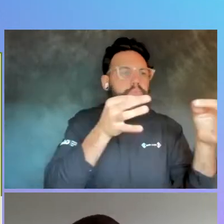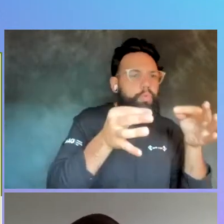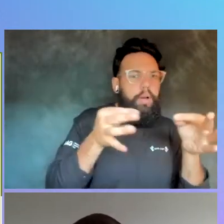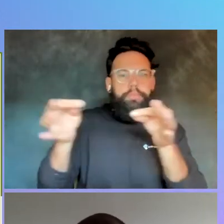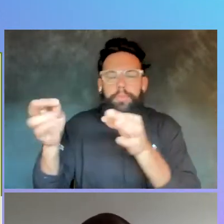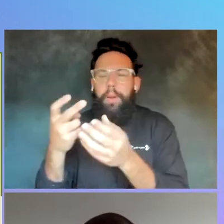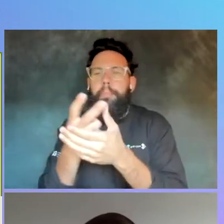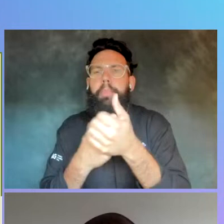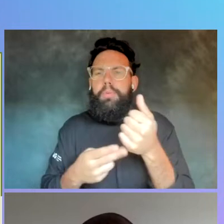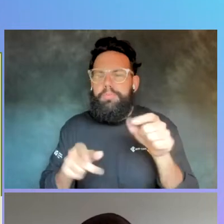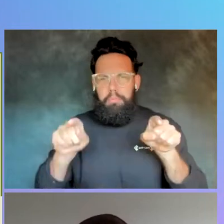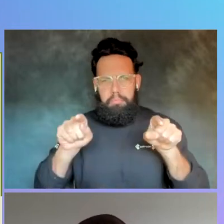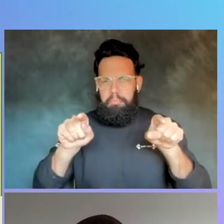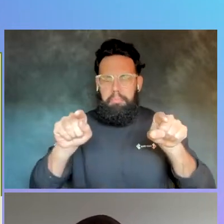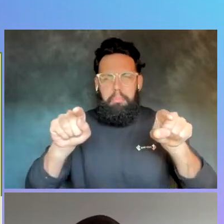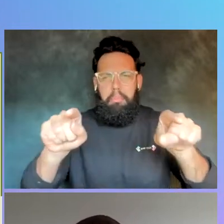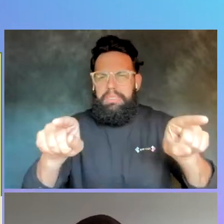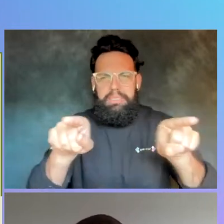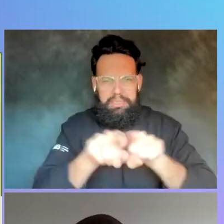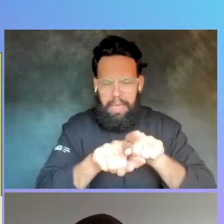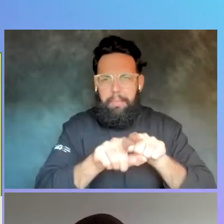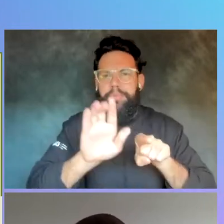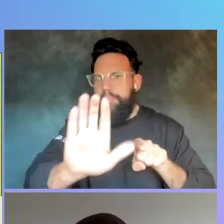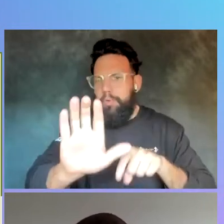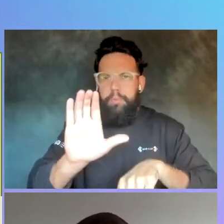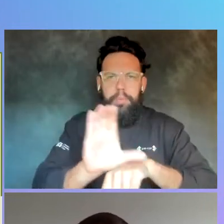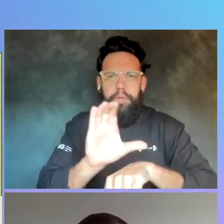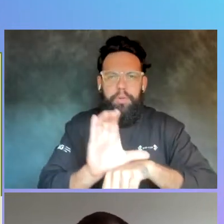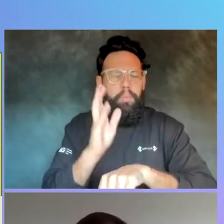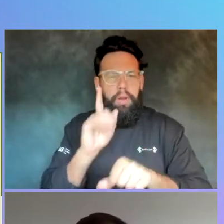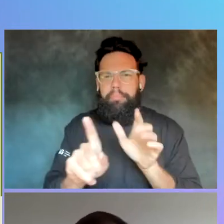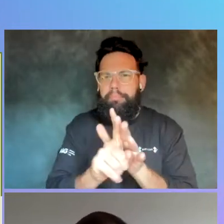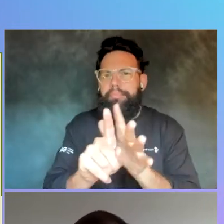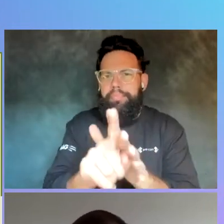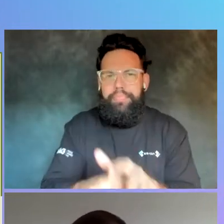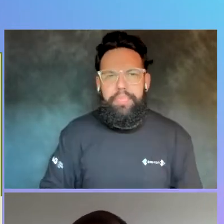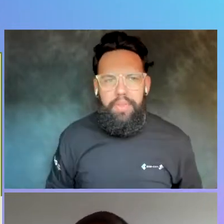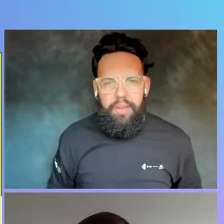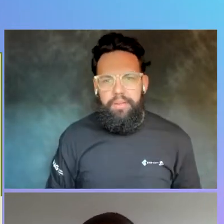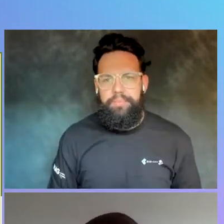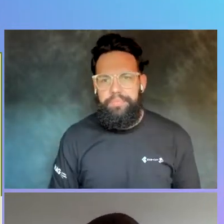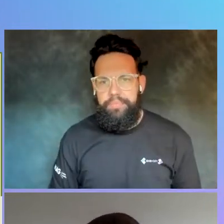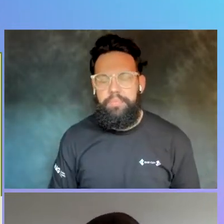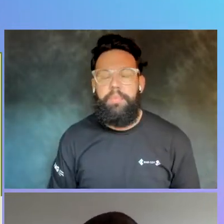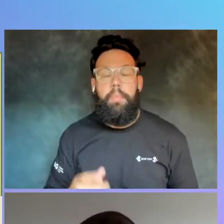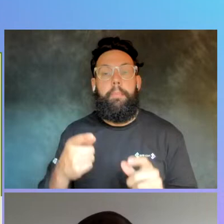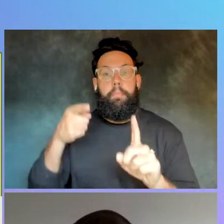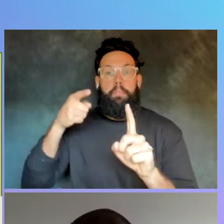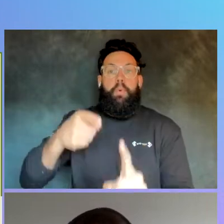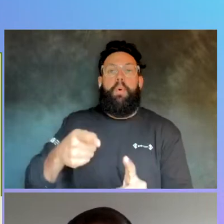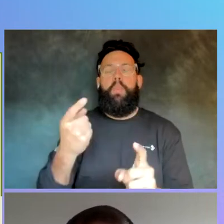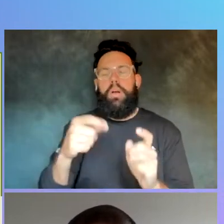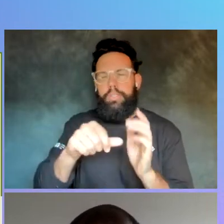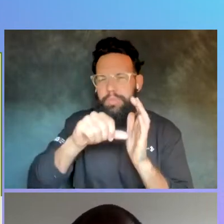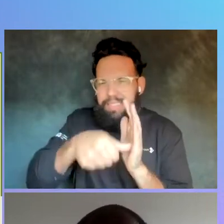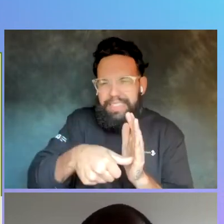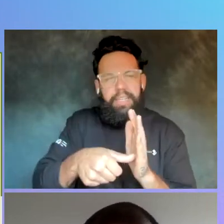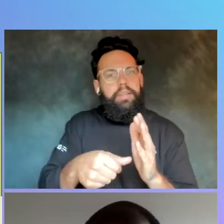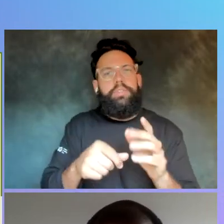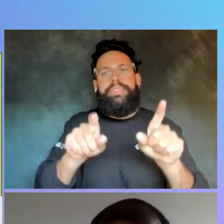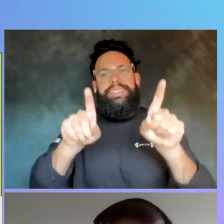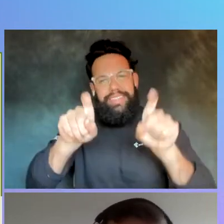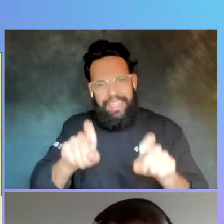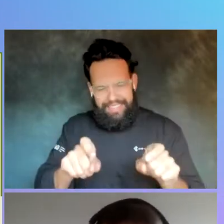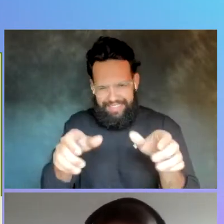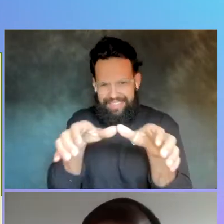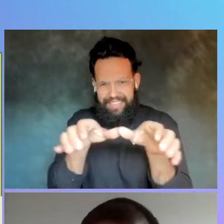And here it is shown the two ways of doing testing through Cypress, basically between end-to-end and component testing. We would